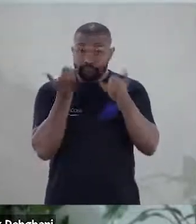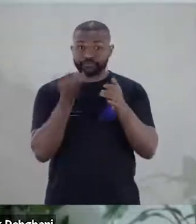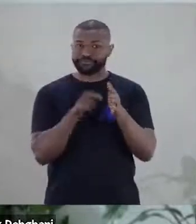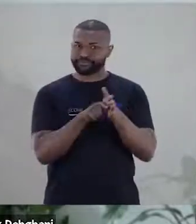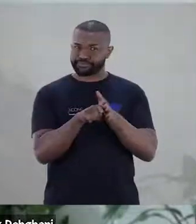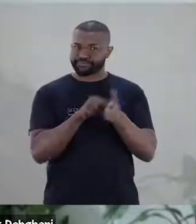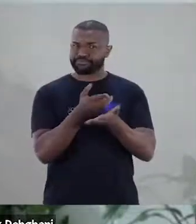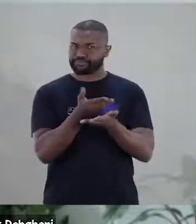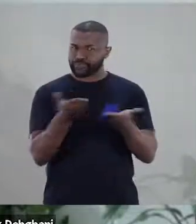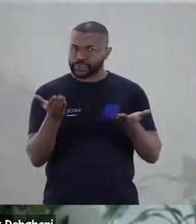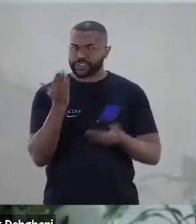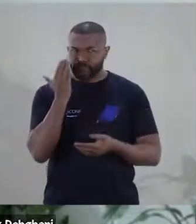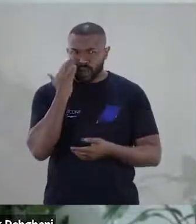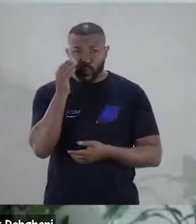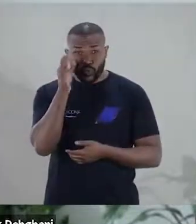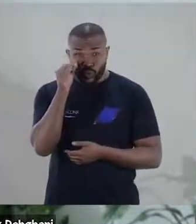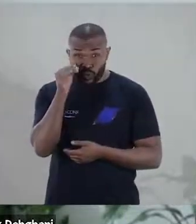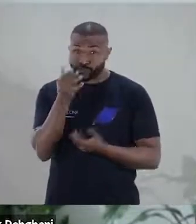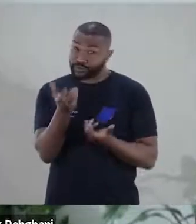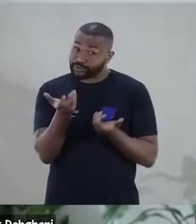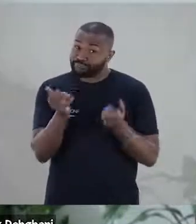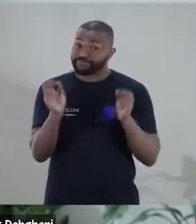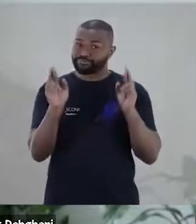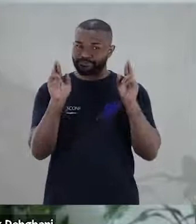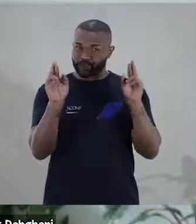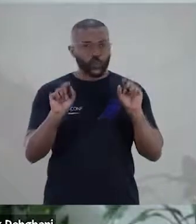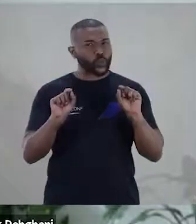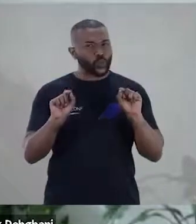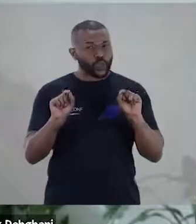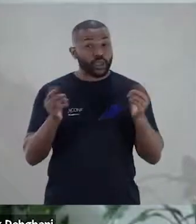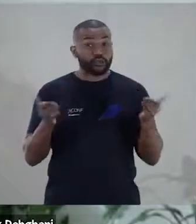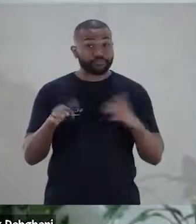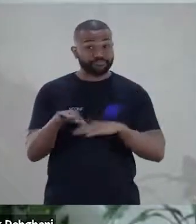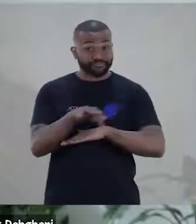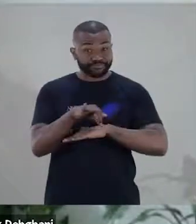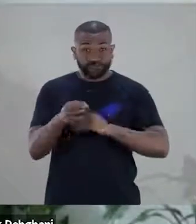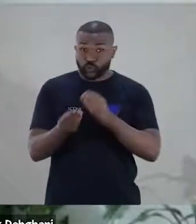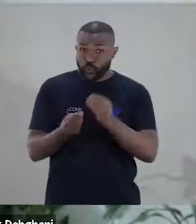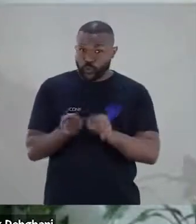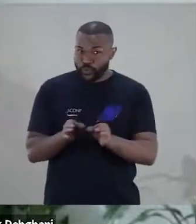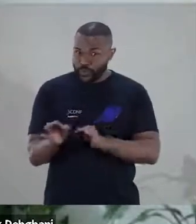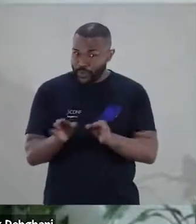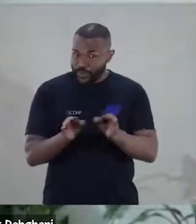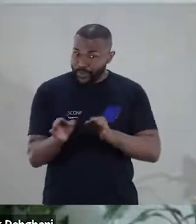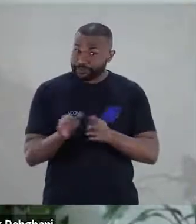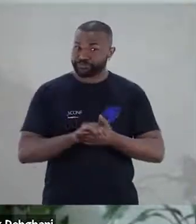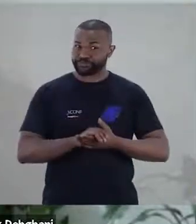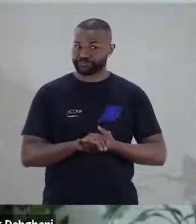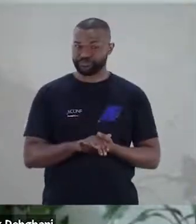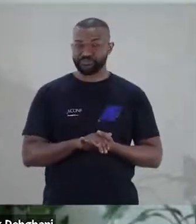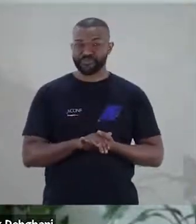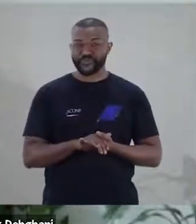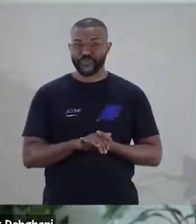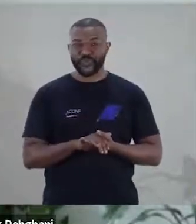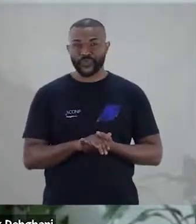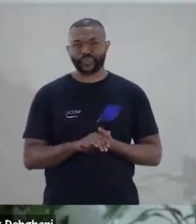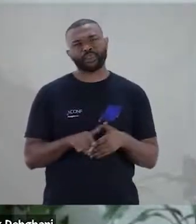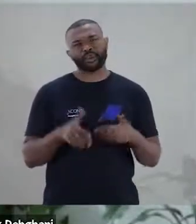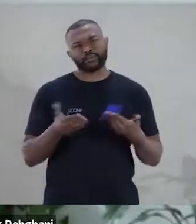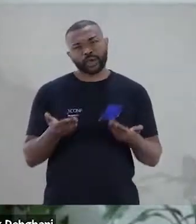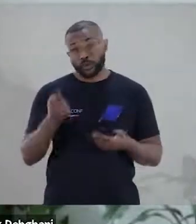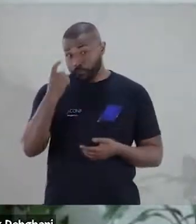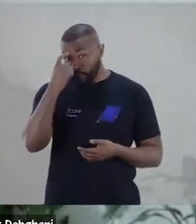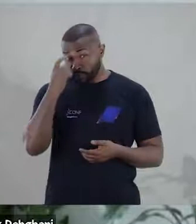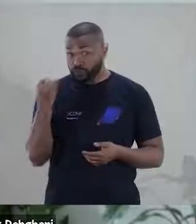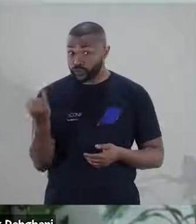I'm sure you're all excited, hopefully you're excited to hear about what it is and how we can build it. But I think